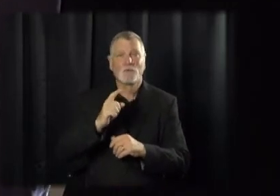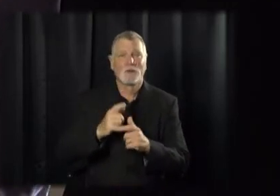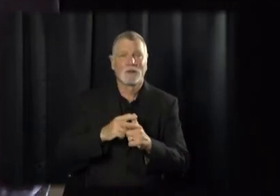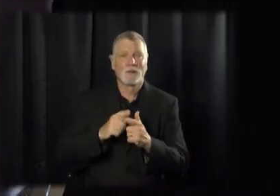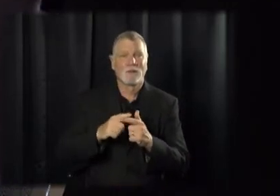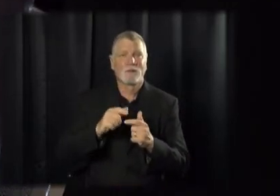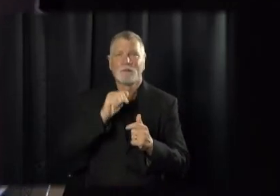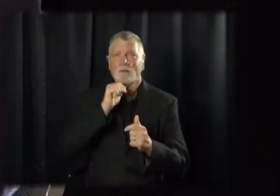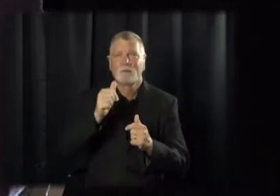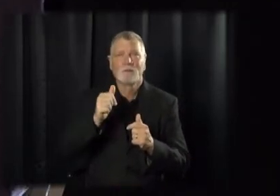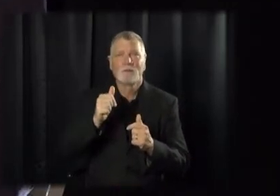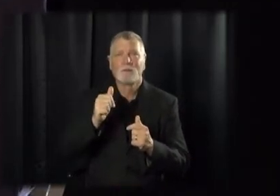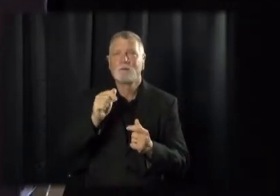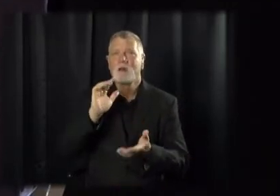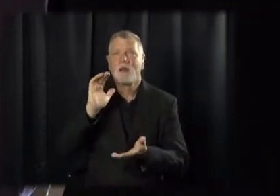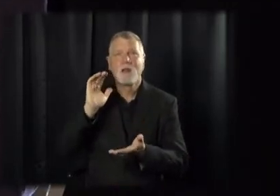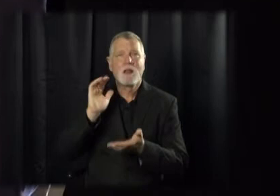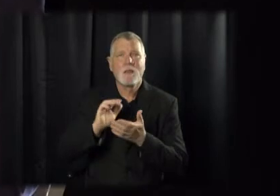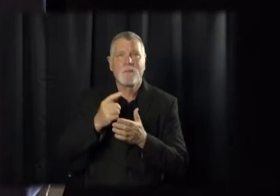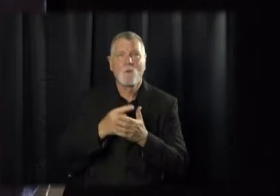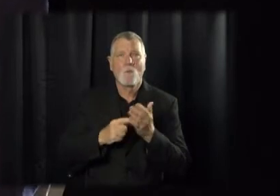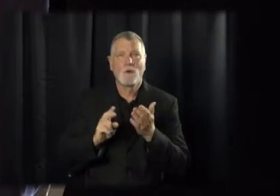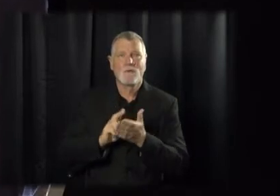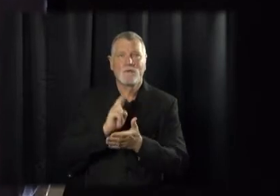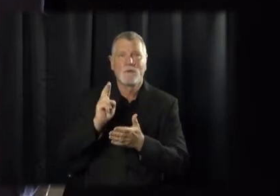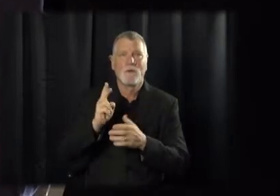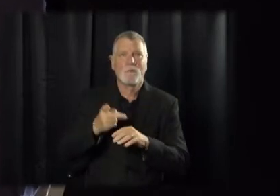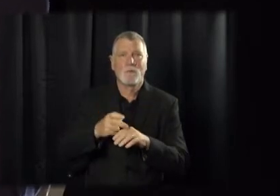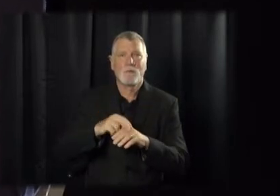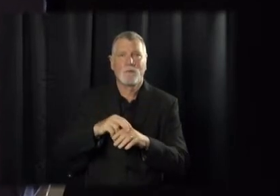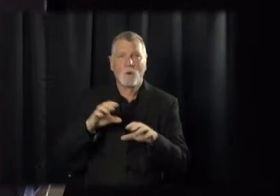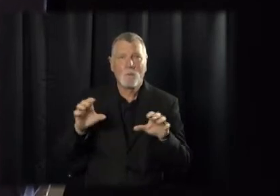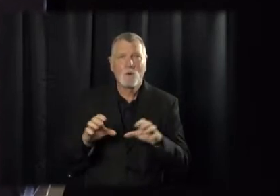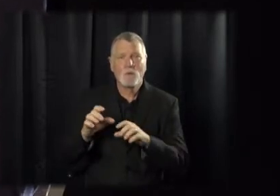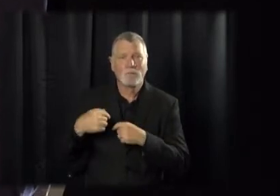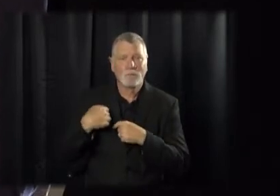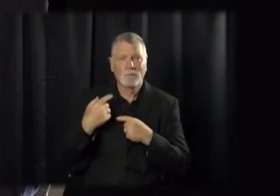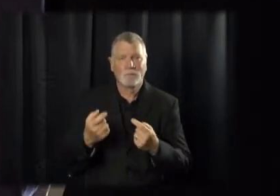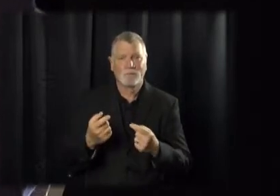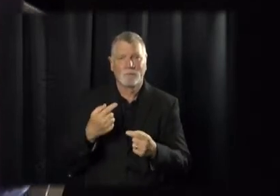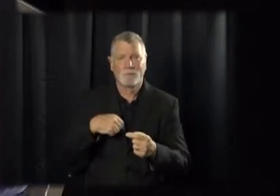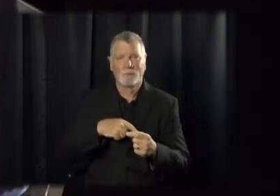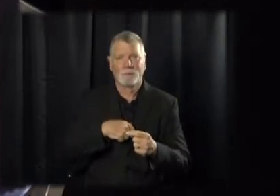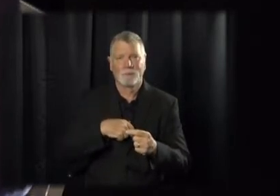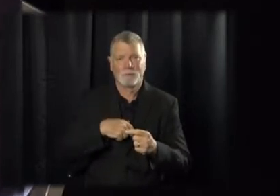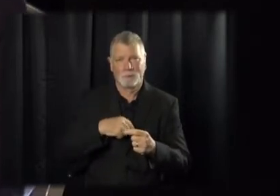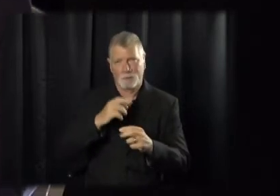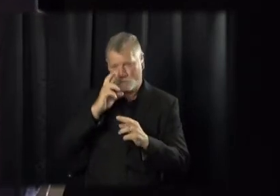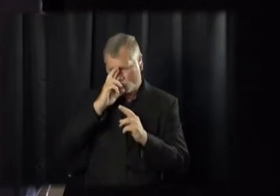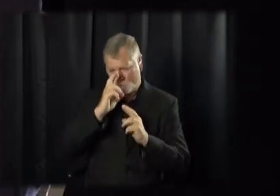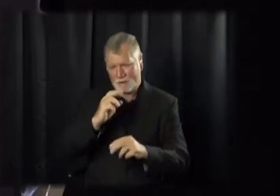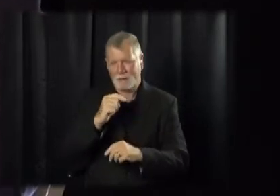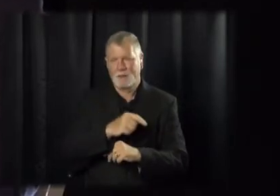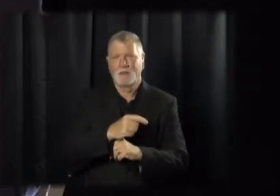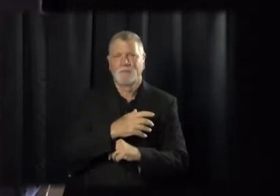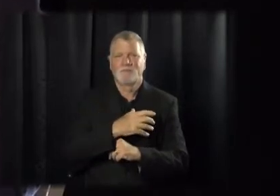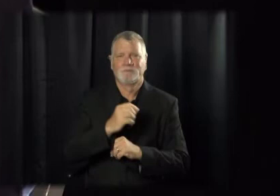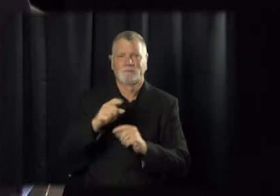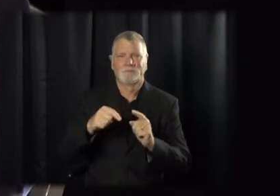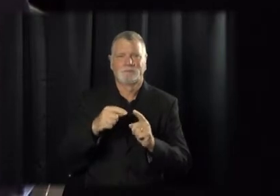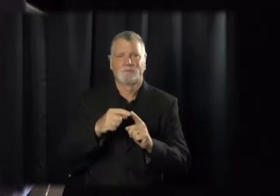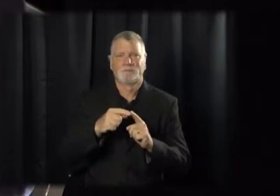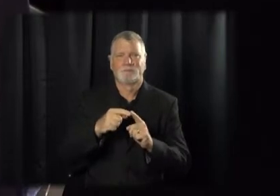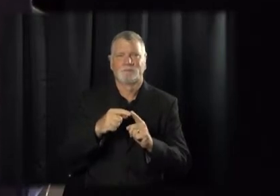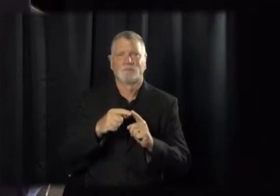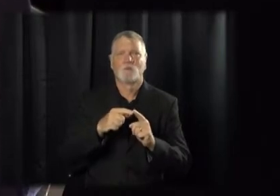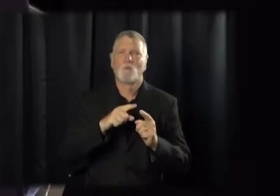we shouldn't be demeaning what the University of Puerto Rico has been doing. We should be respecting it. And when they're